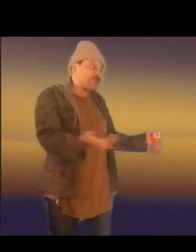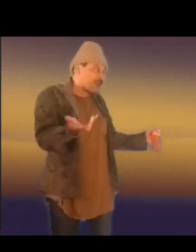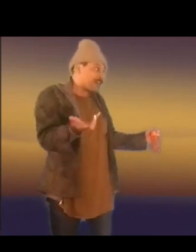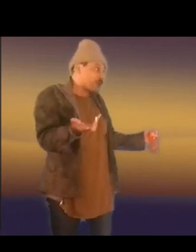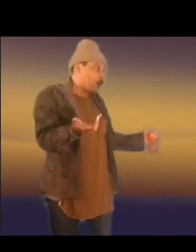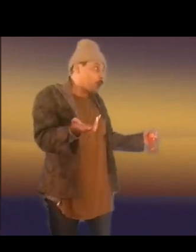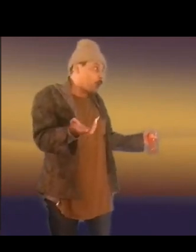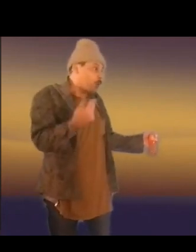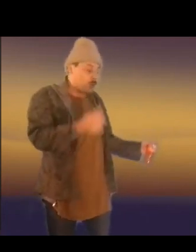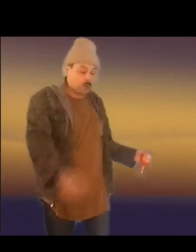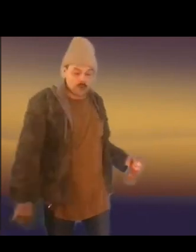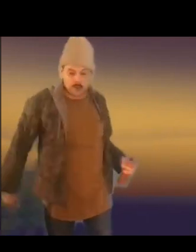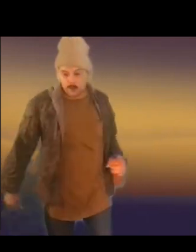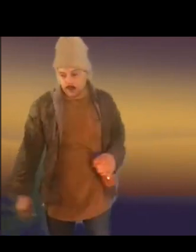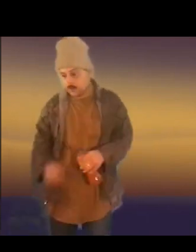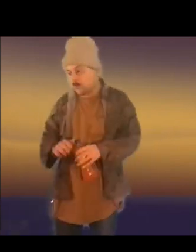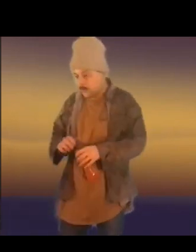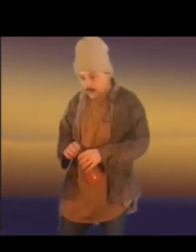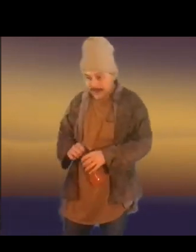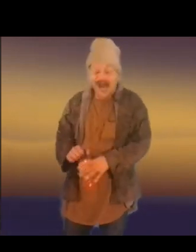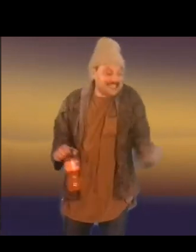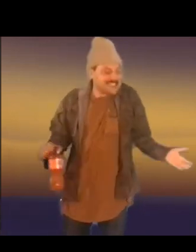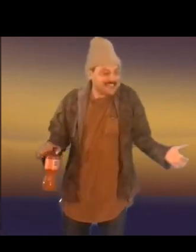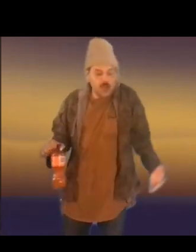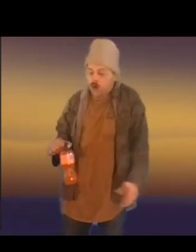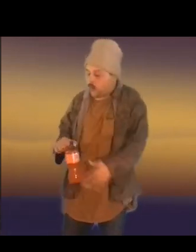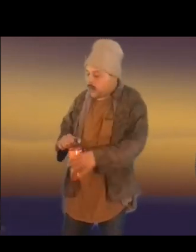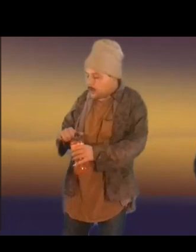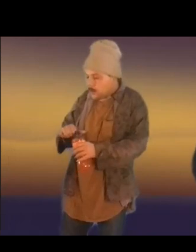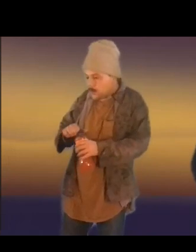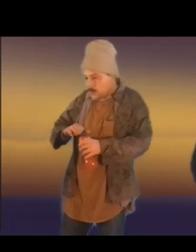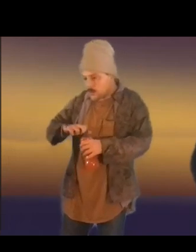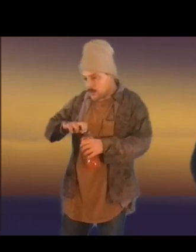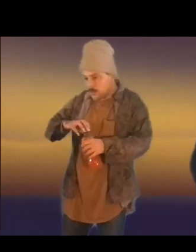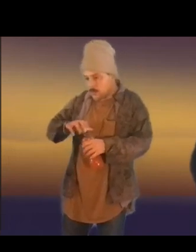be a raging asshole? I am trying not to be one now. I said no.